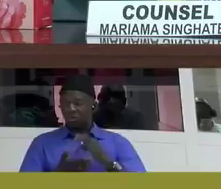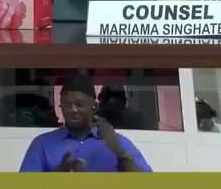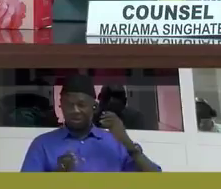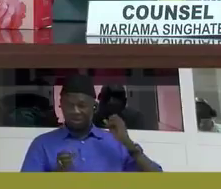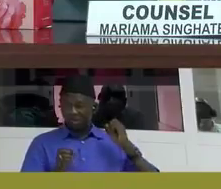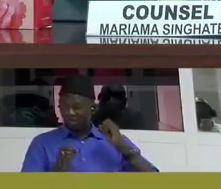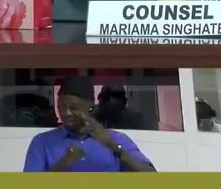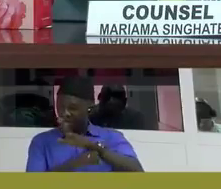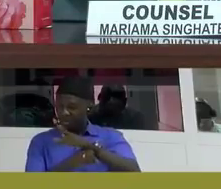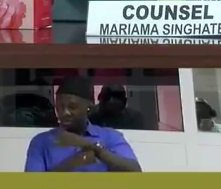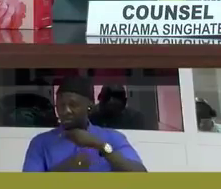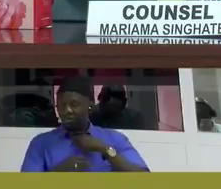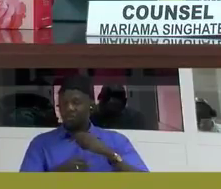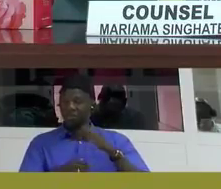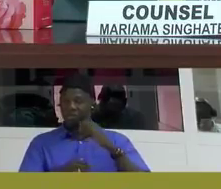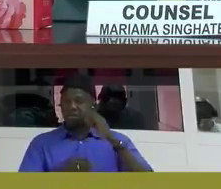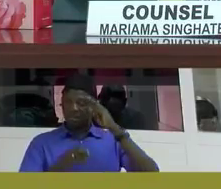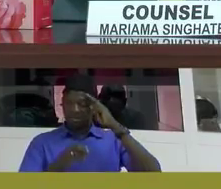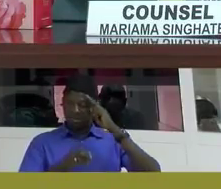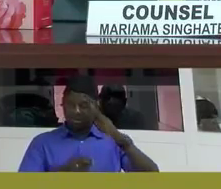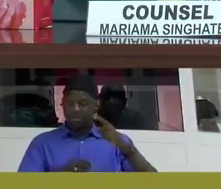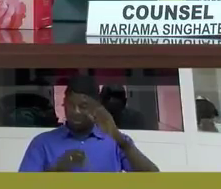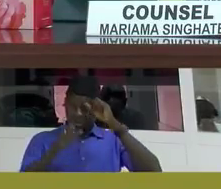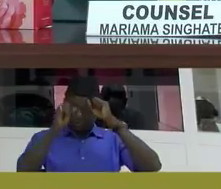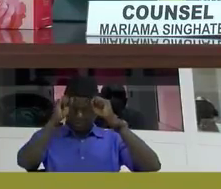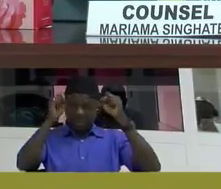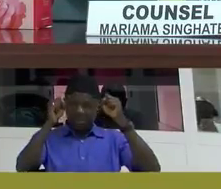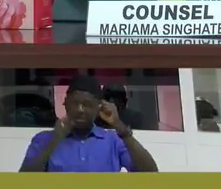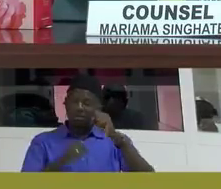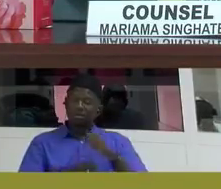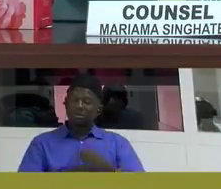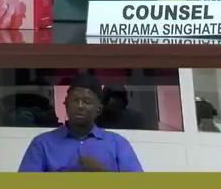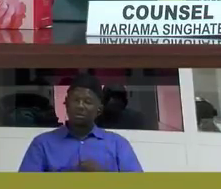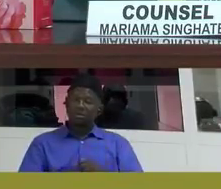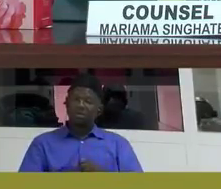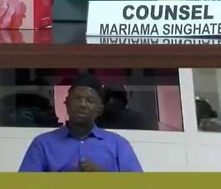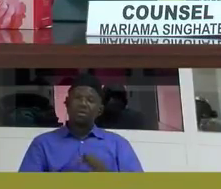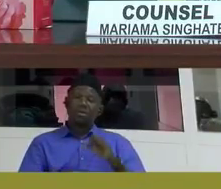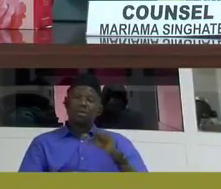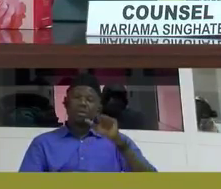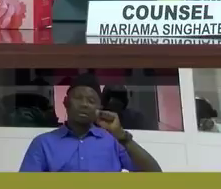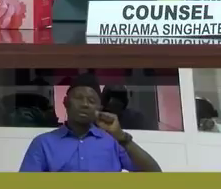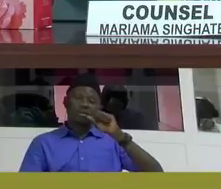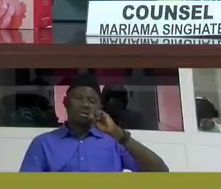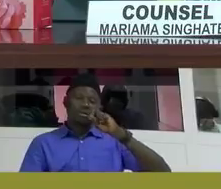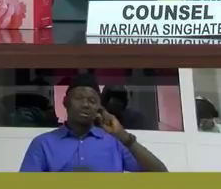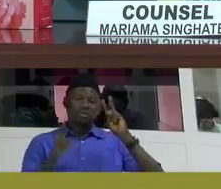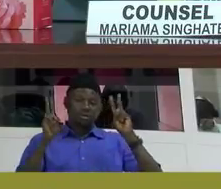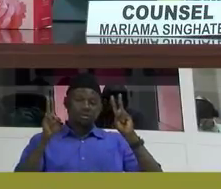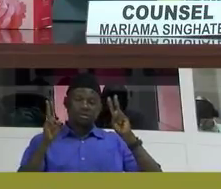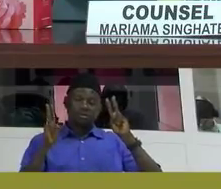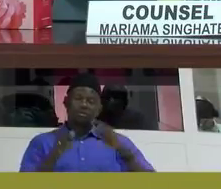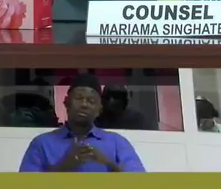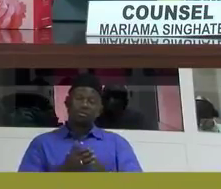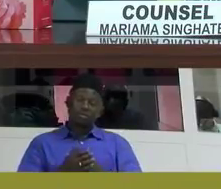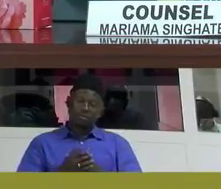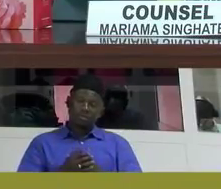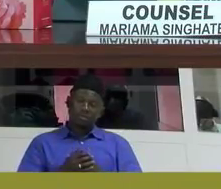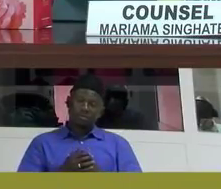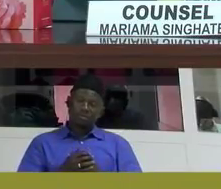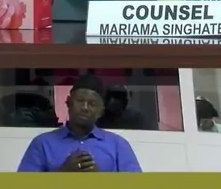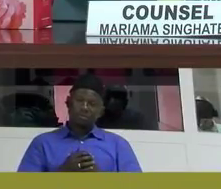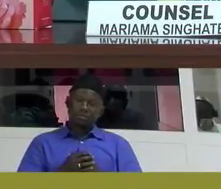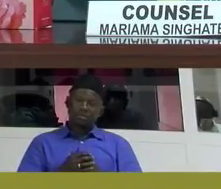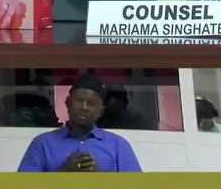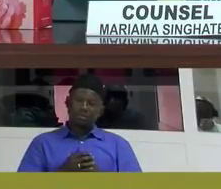directive of His Excellency the President, Sheikh Professor Alhaji Dr. Yahya A.J.J. Jammeh